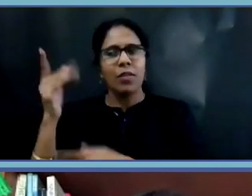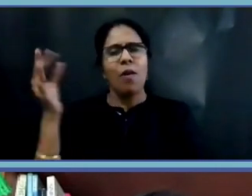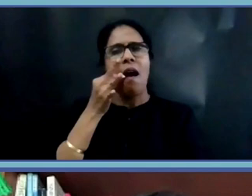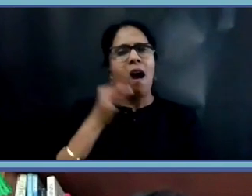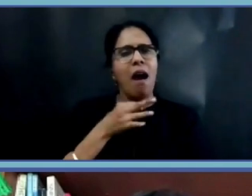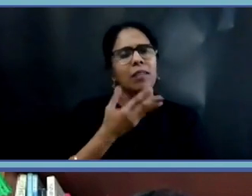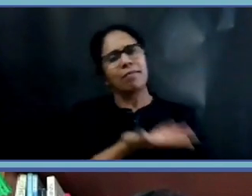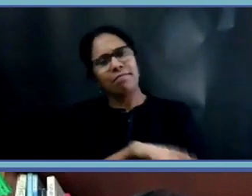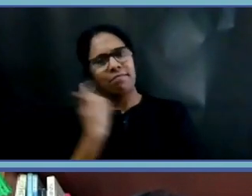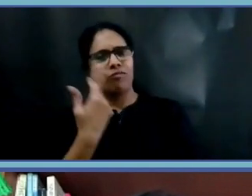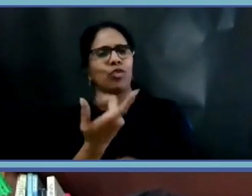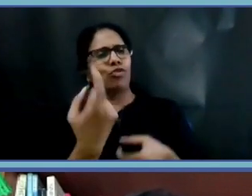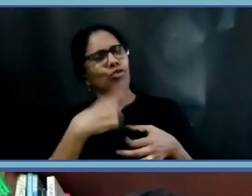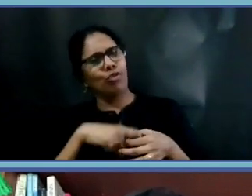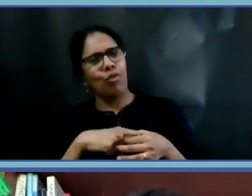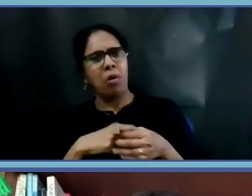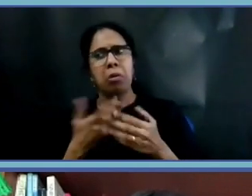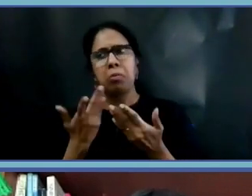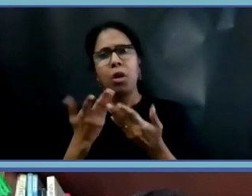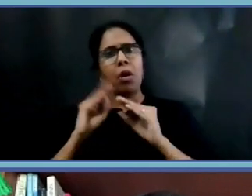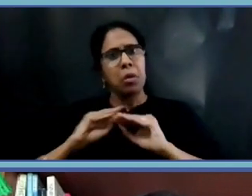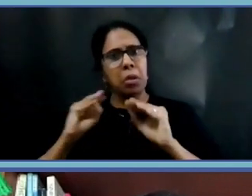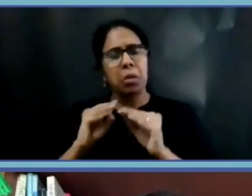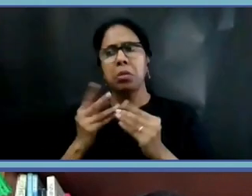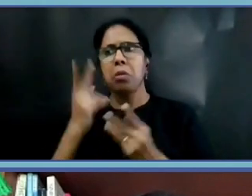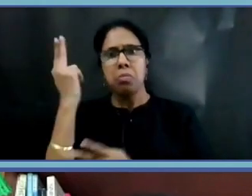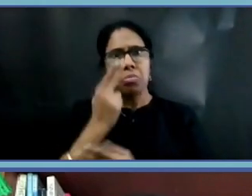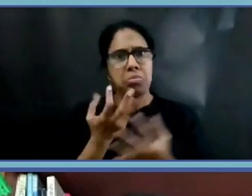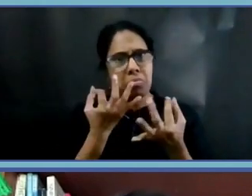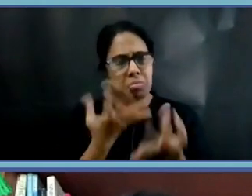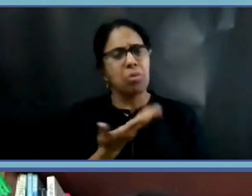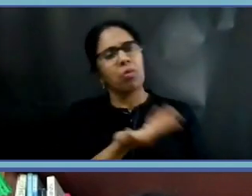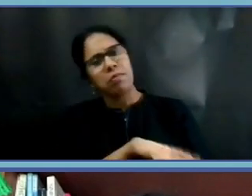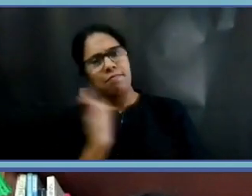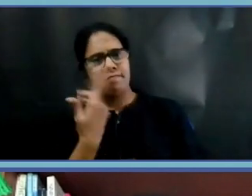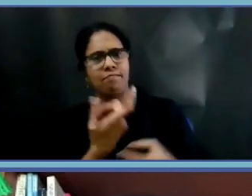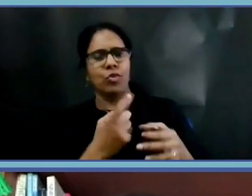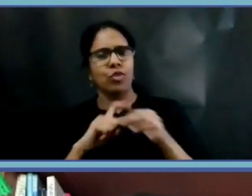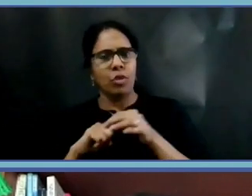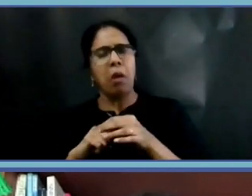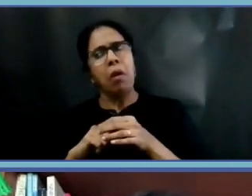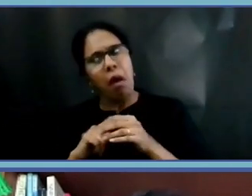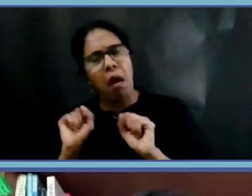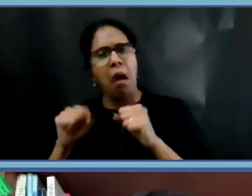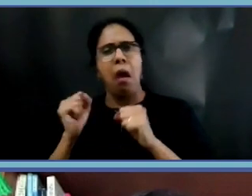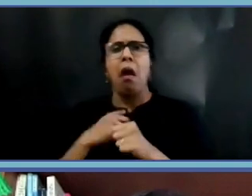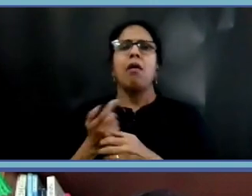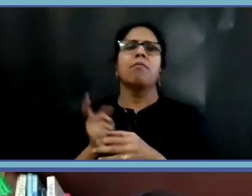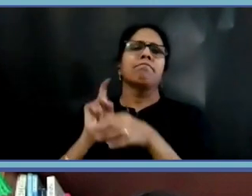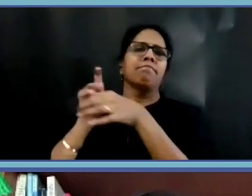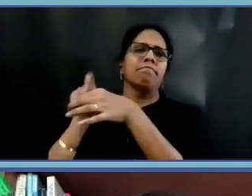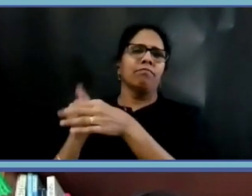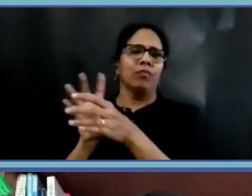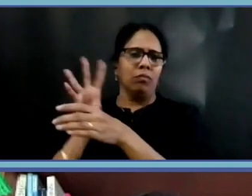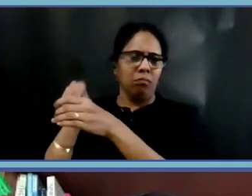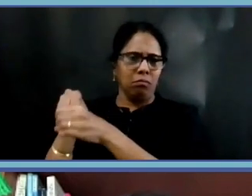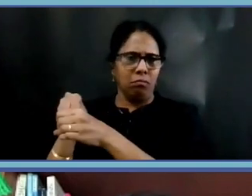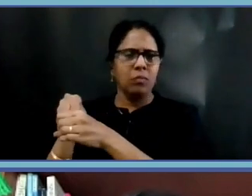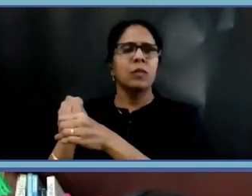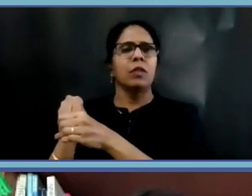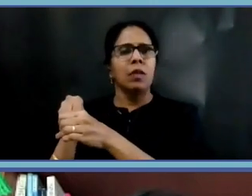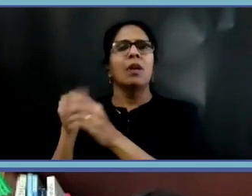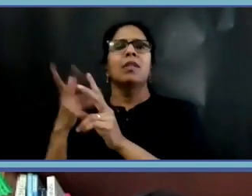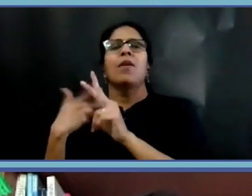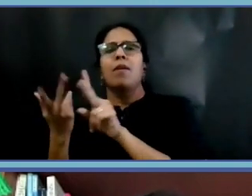you do a great art thing. So I said, okay, I will join. Then I joined them later on when I shifted